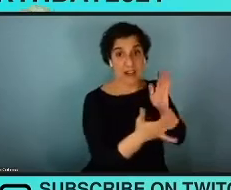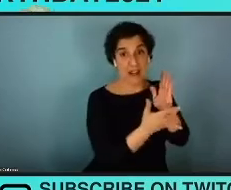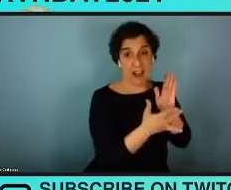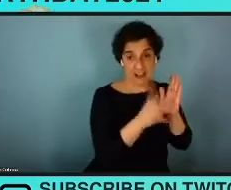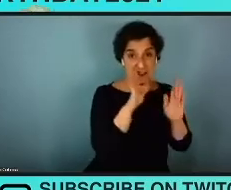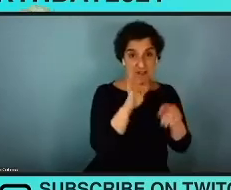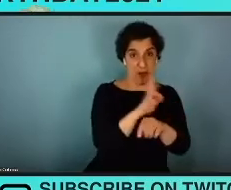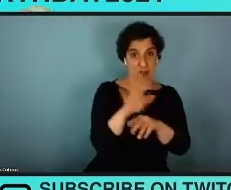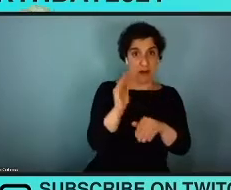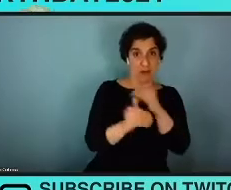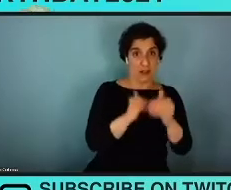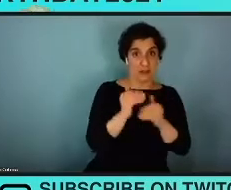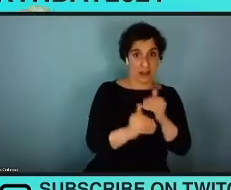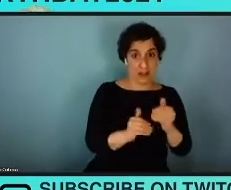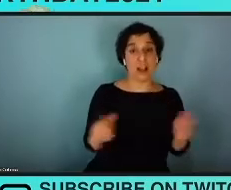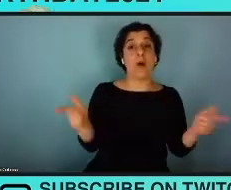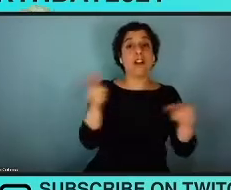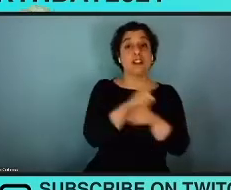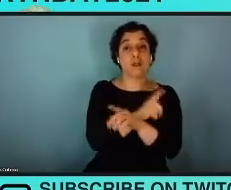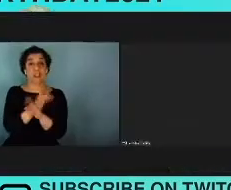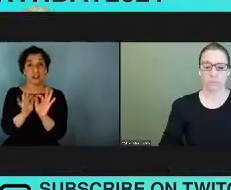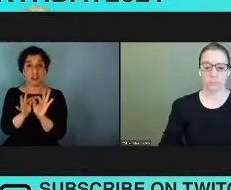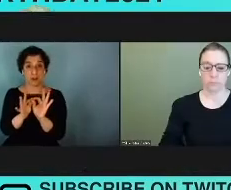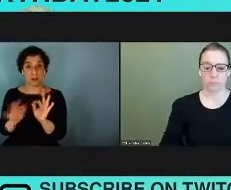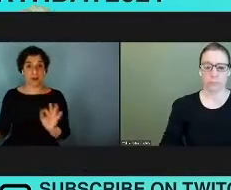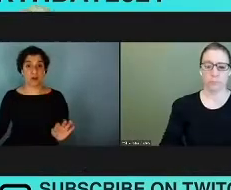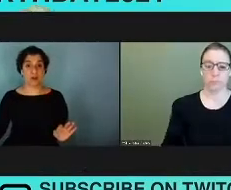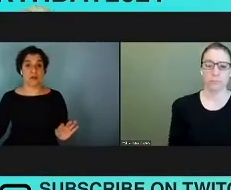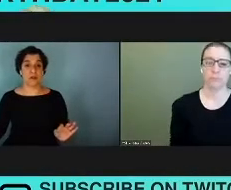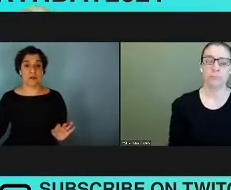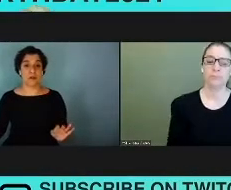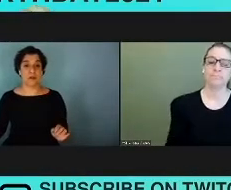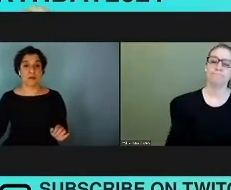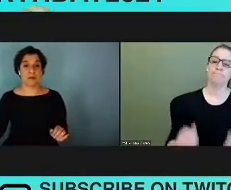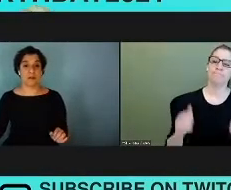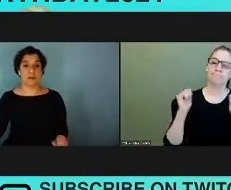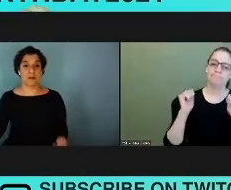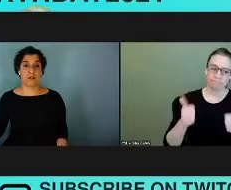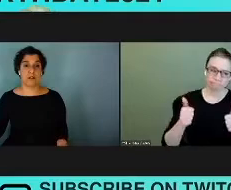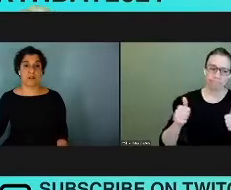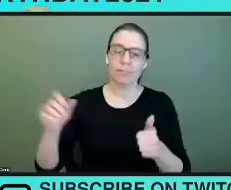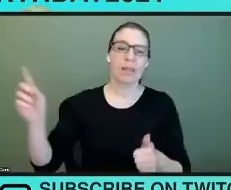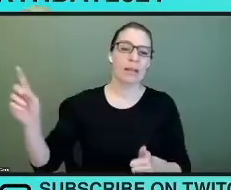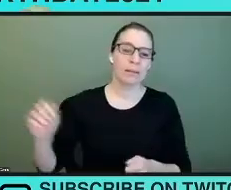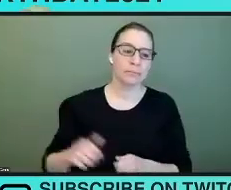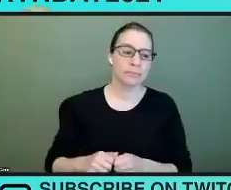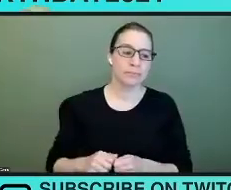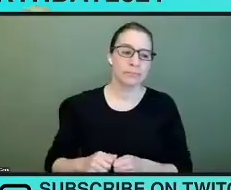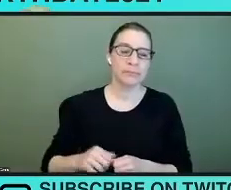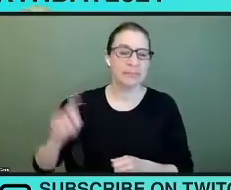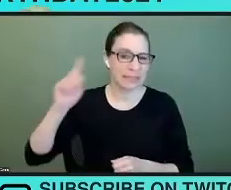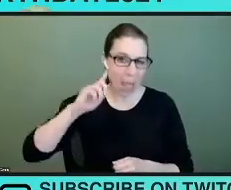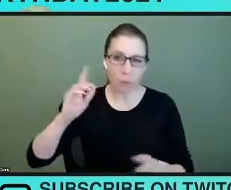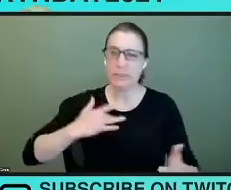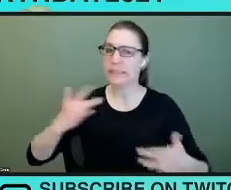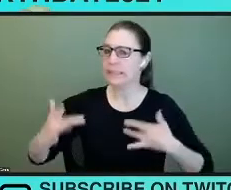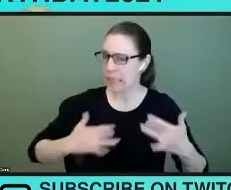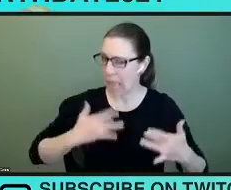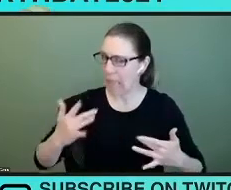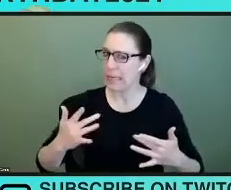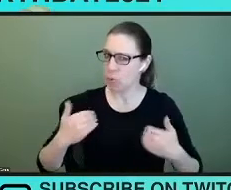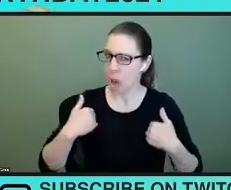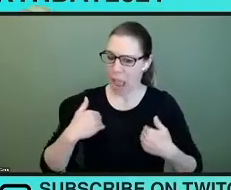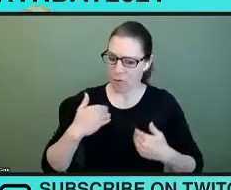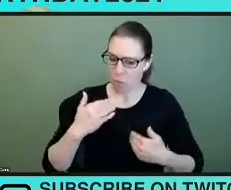Yes, that's really exciting. It sounds like a potential to really clean up the processes from basically like start to finish. So where's the technology